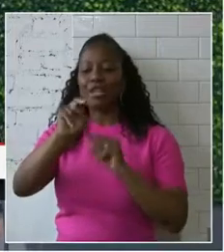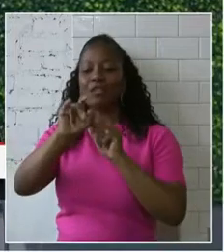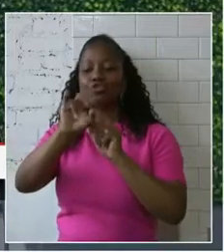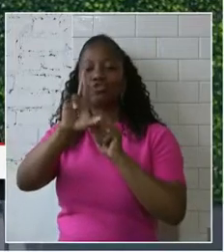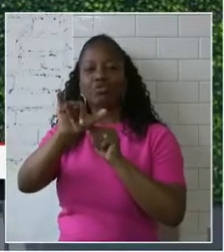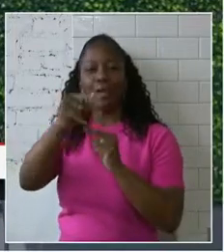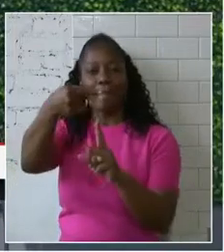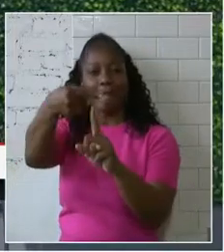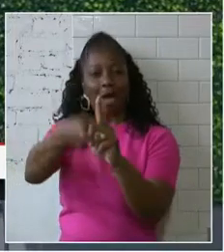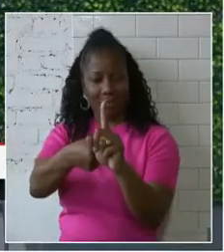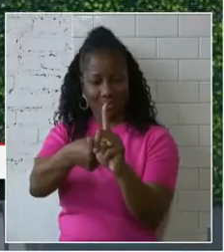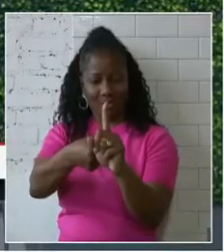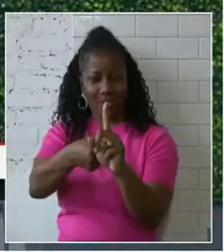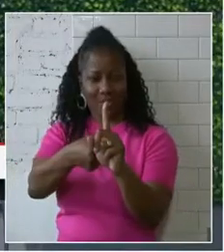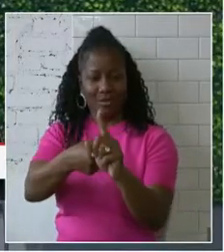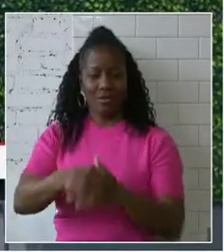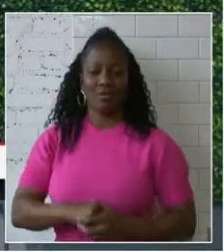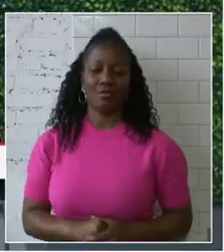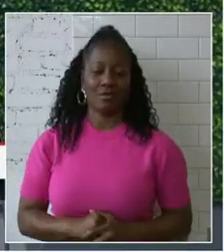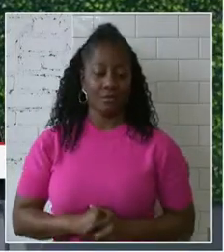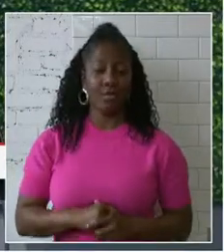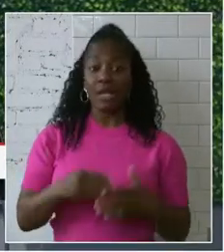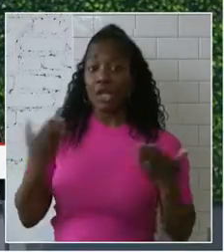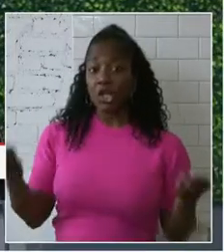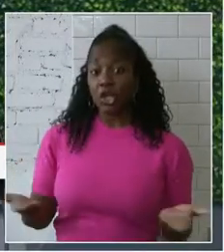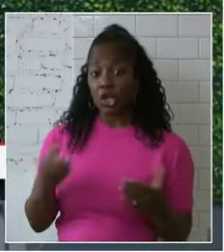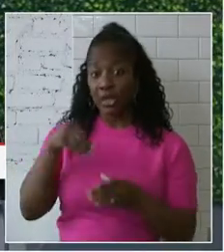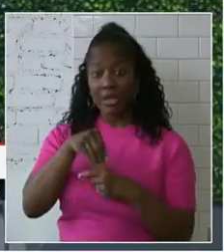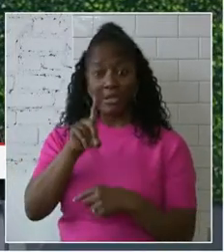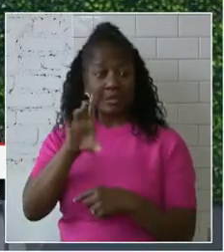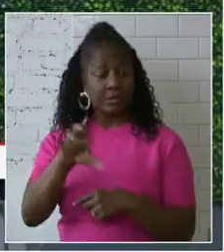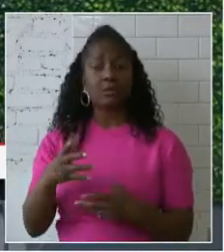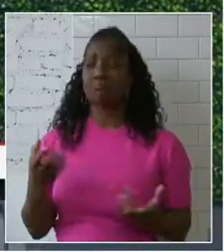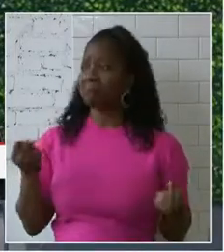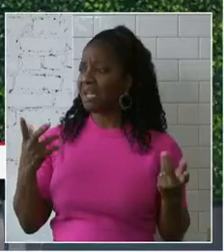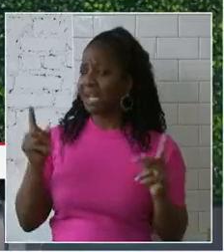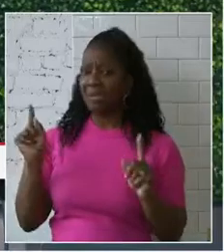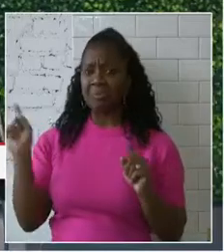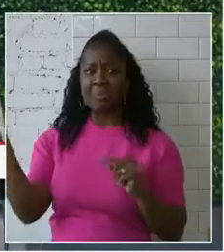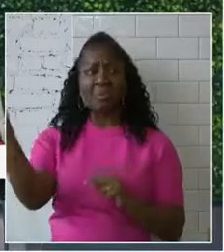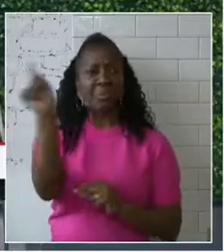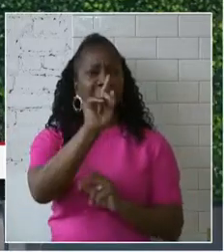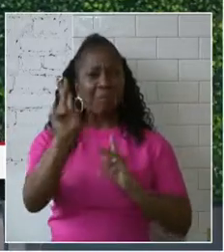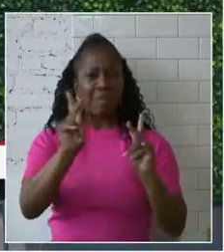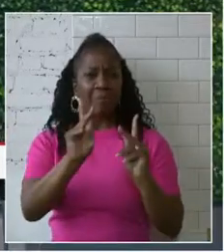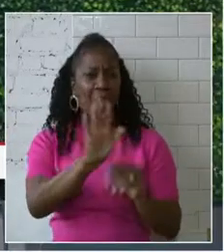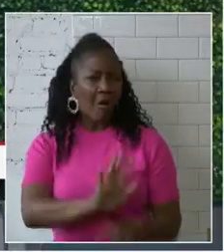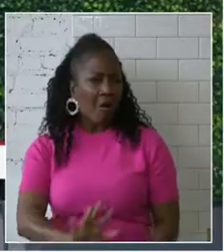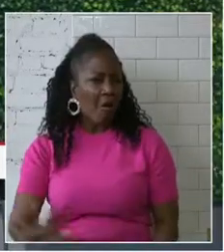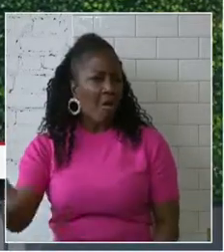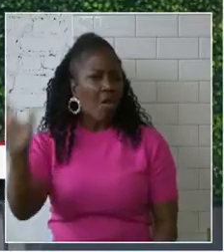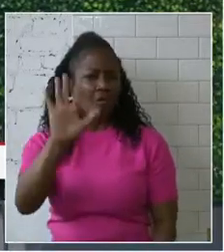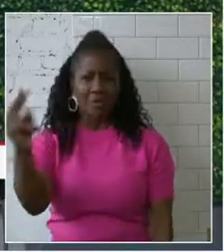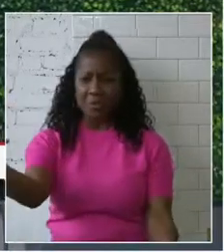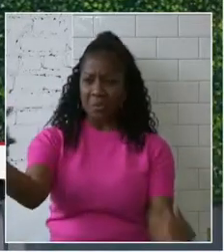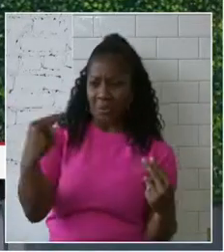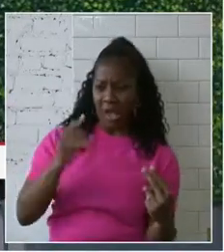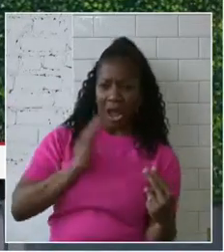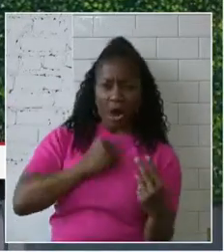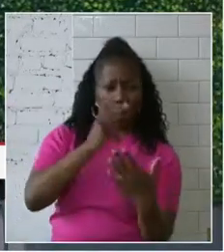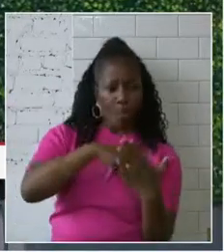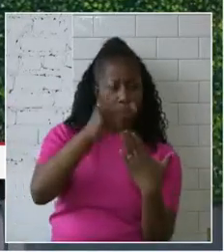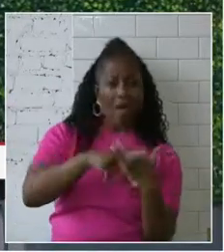Month. In the district, many people from around the country look at our programs. Lamont tells me